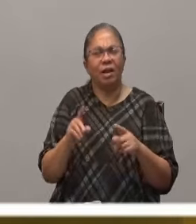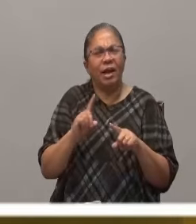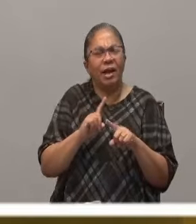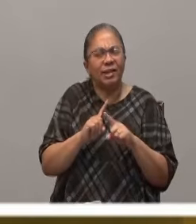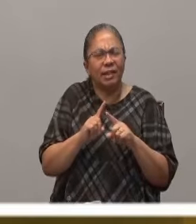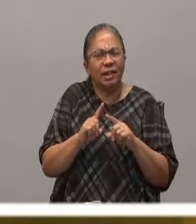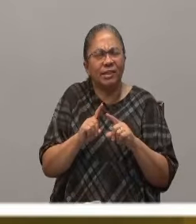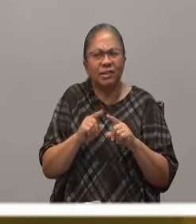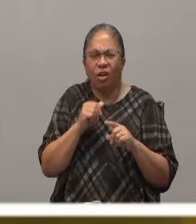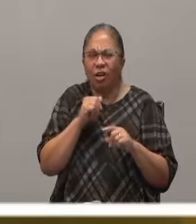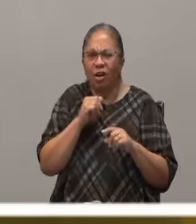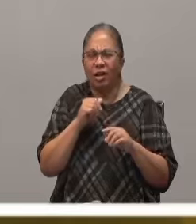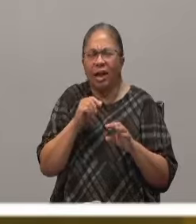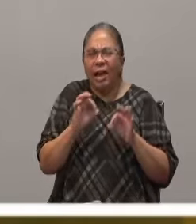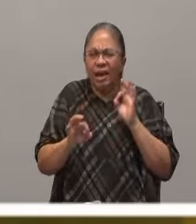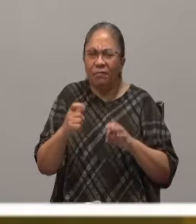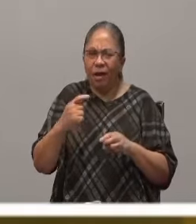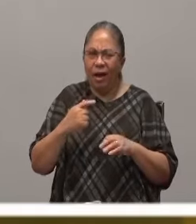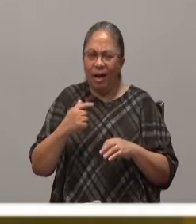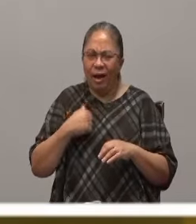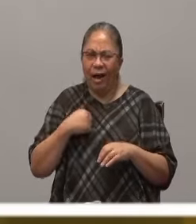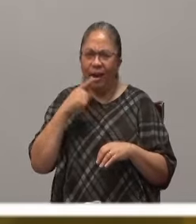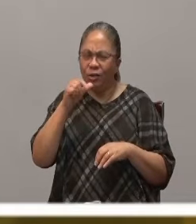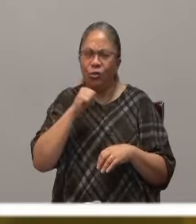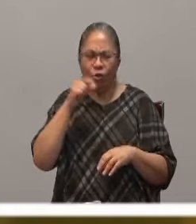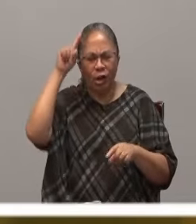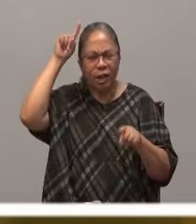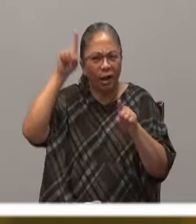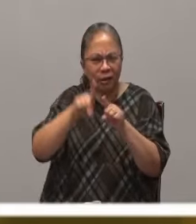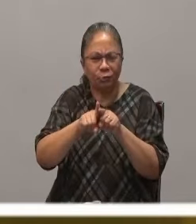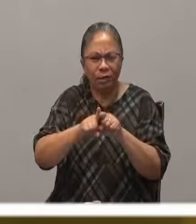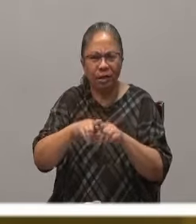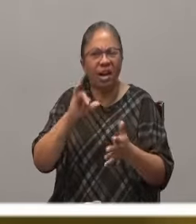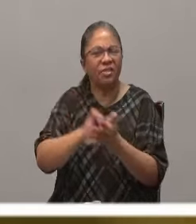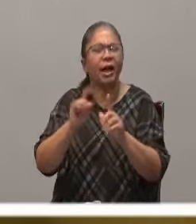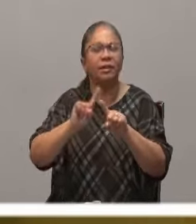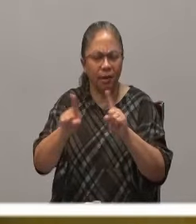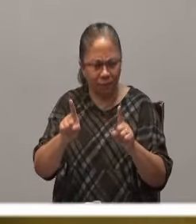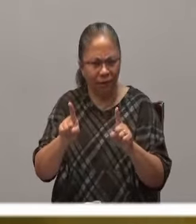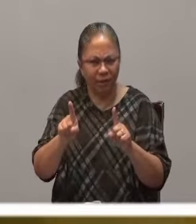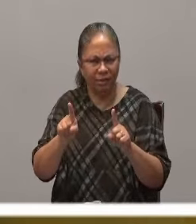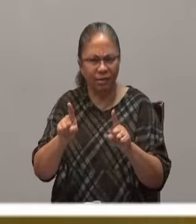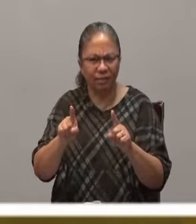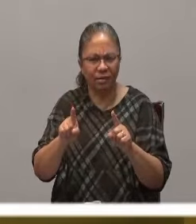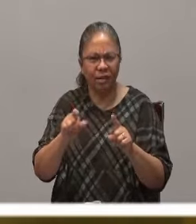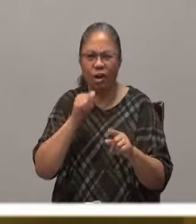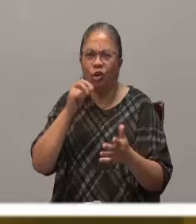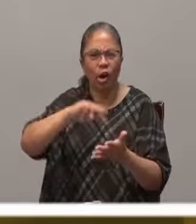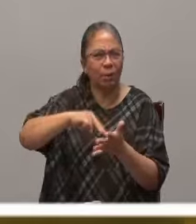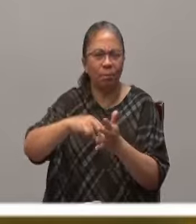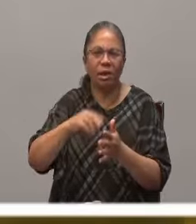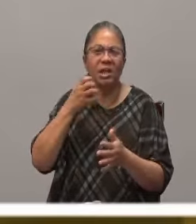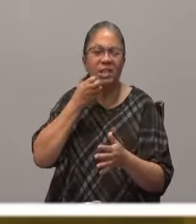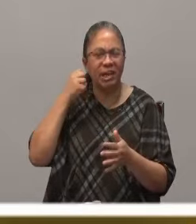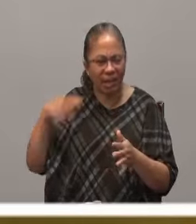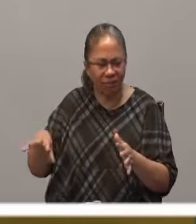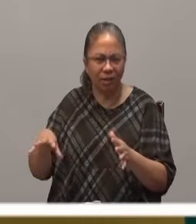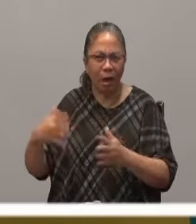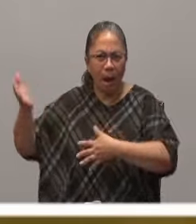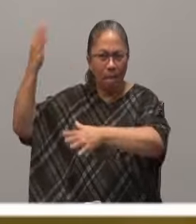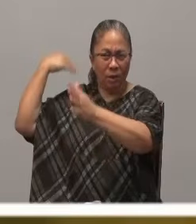I disagree with you. That's different. We've had difference of opinion from the very beginning with Paul and